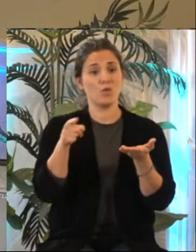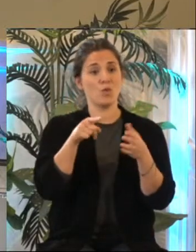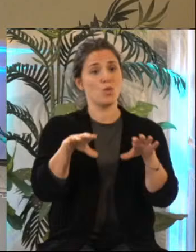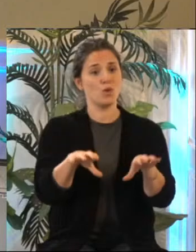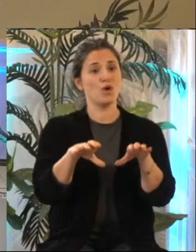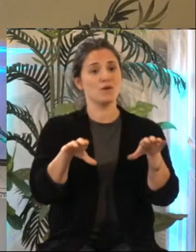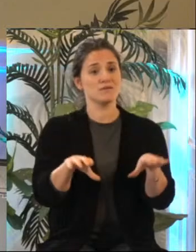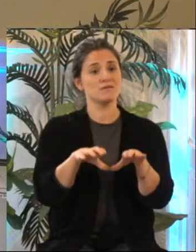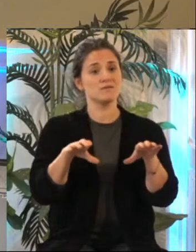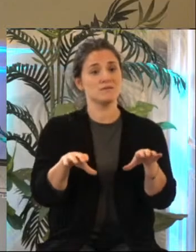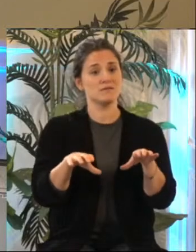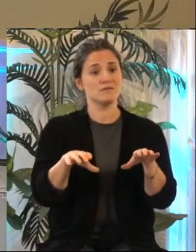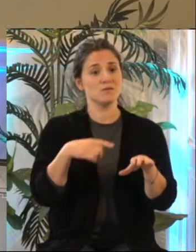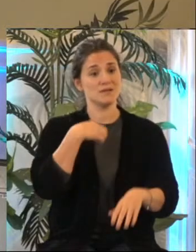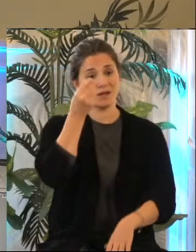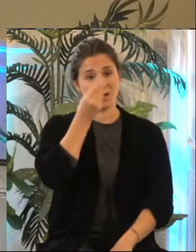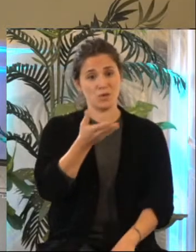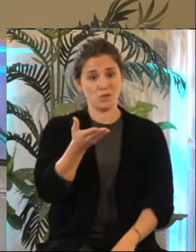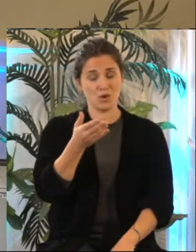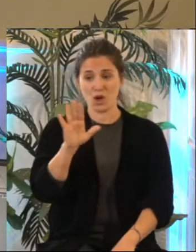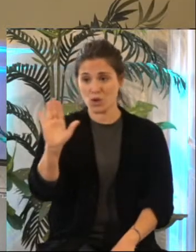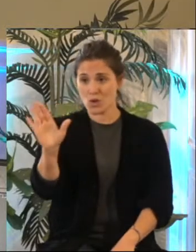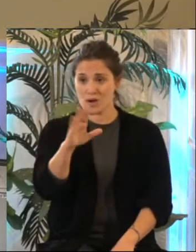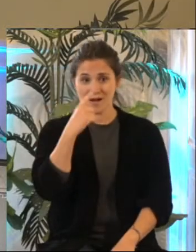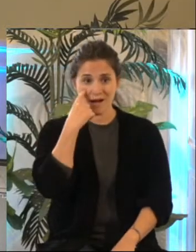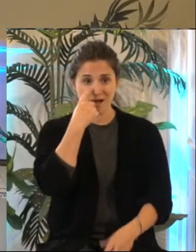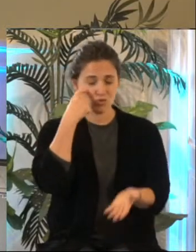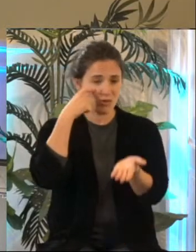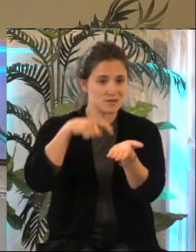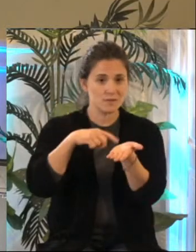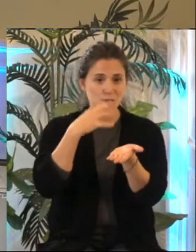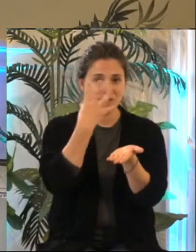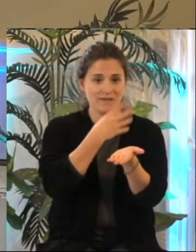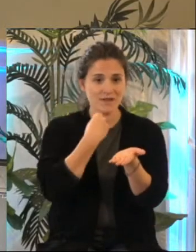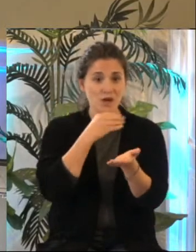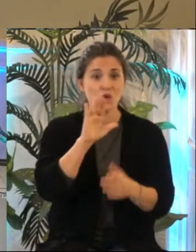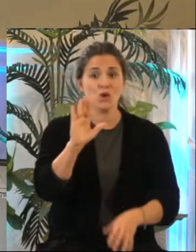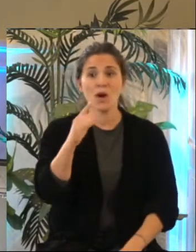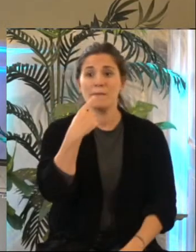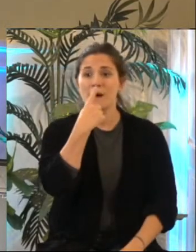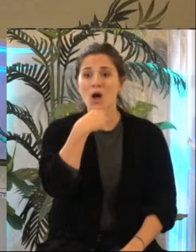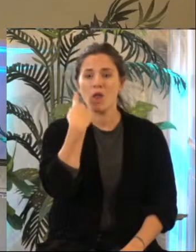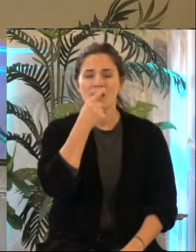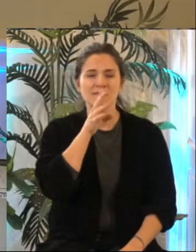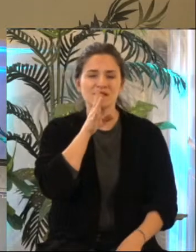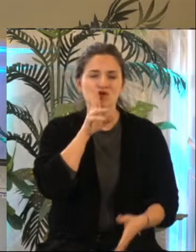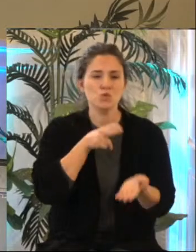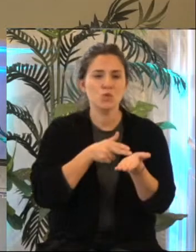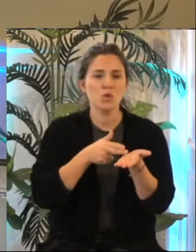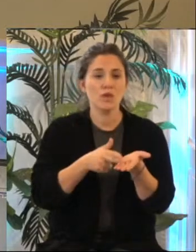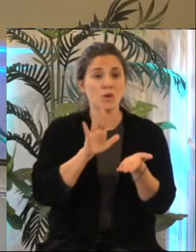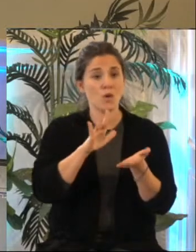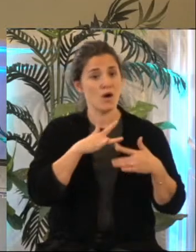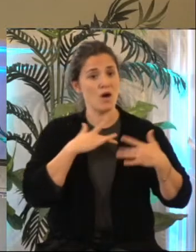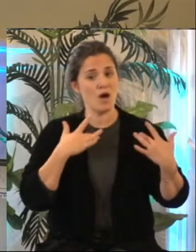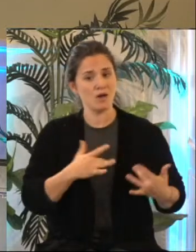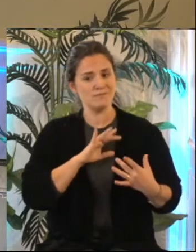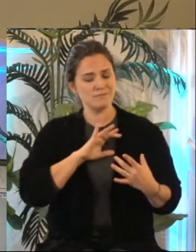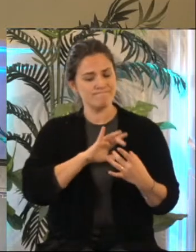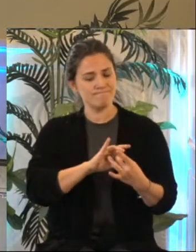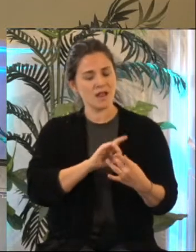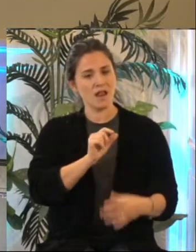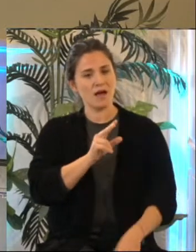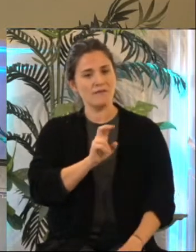to everyone, may your eyes see beauty. May your lips speak truth. May your heart know love. And may your hands do the good works of this